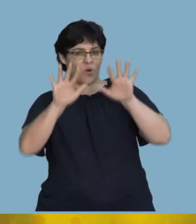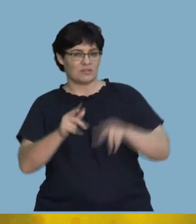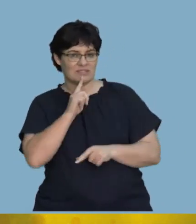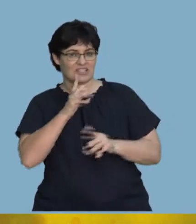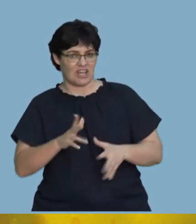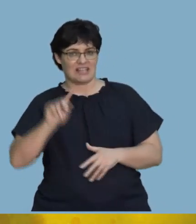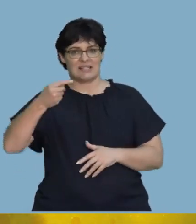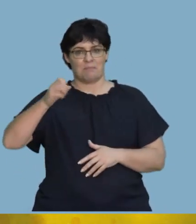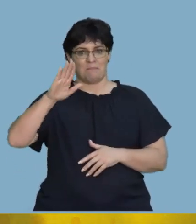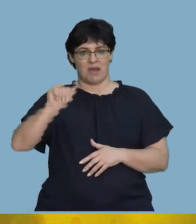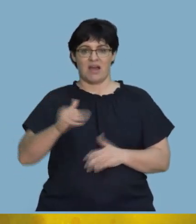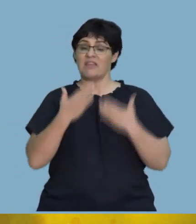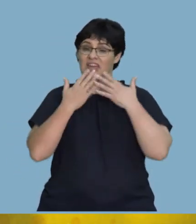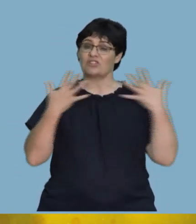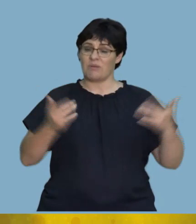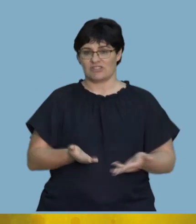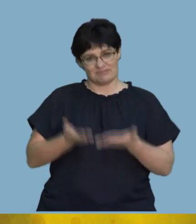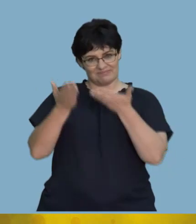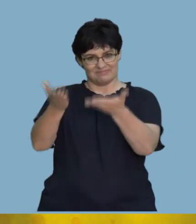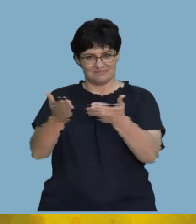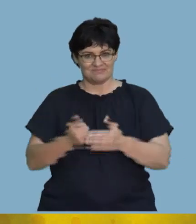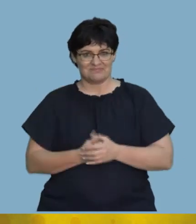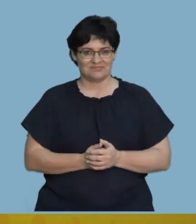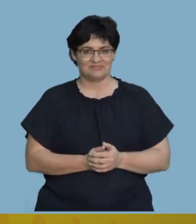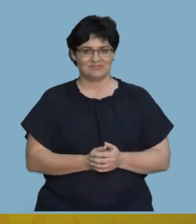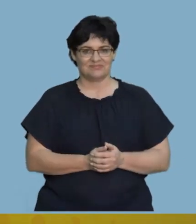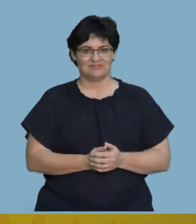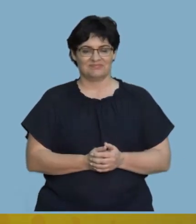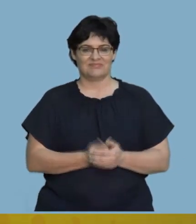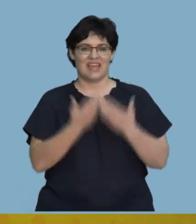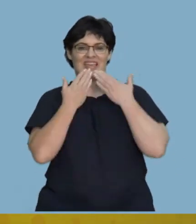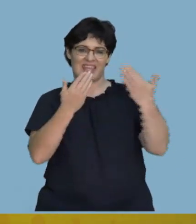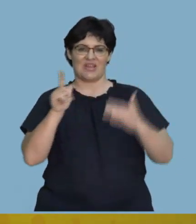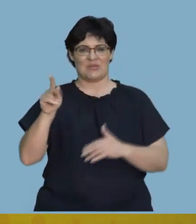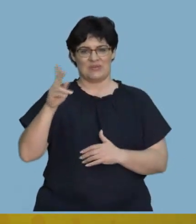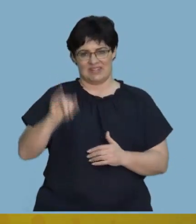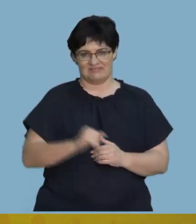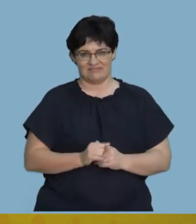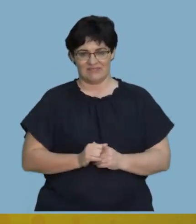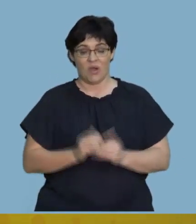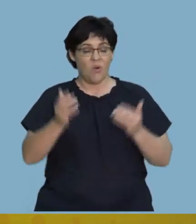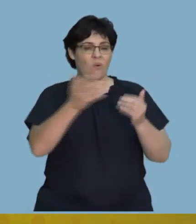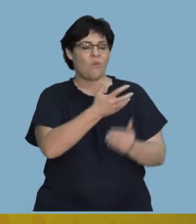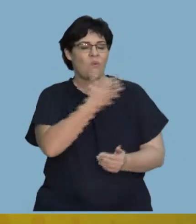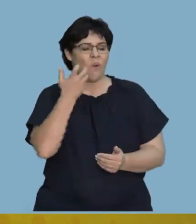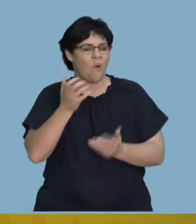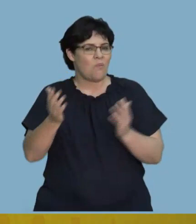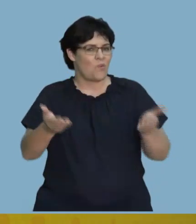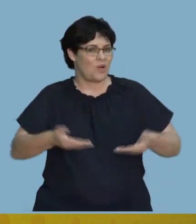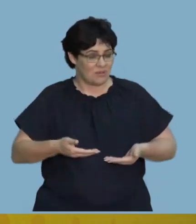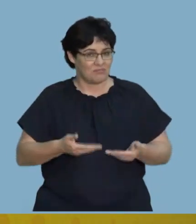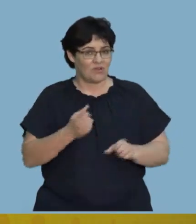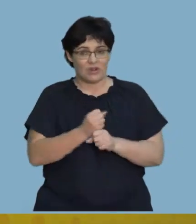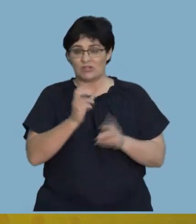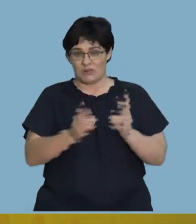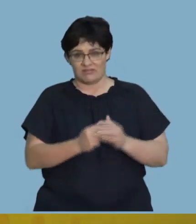Temba. Thank you so much, guys, and over to you. Thank you, Luni. A warm welcome to you, grade 12s. As